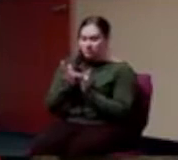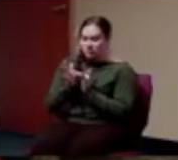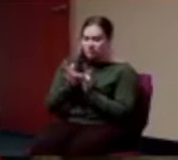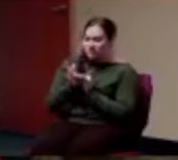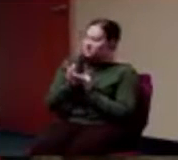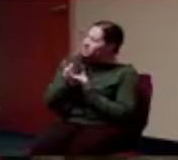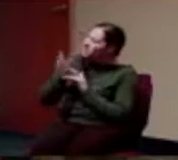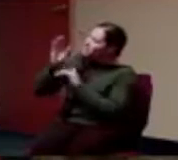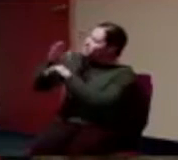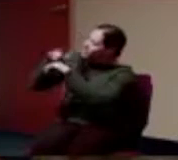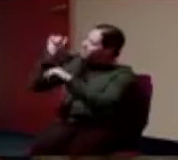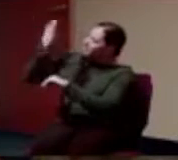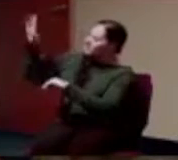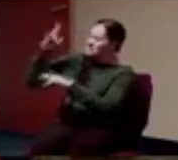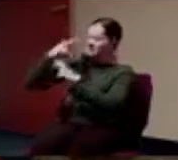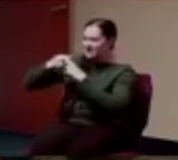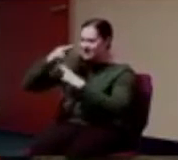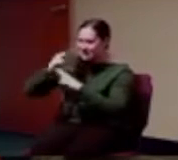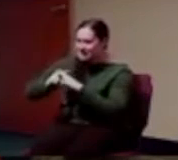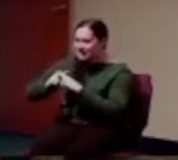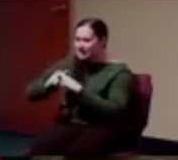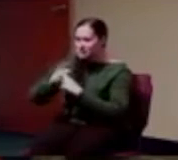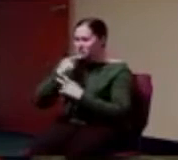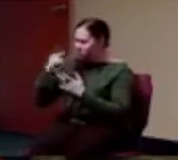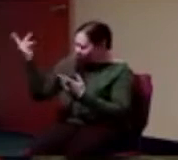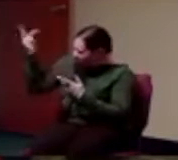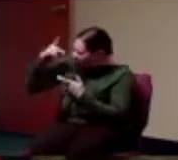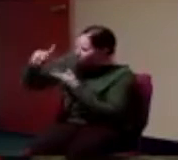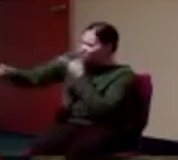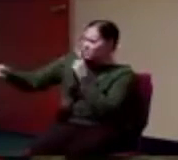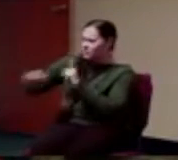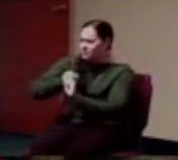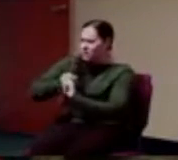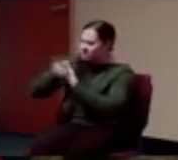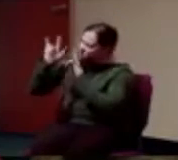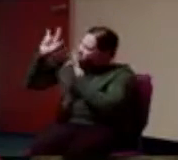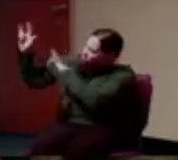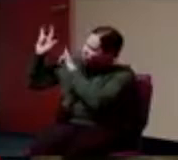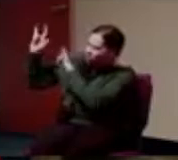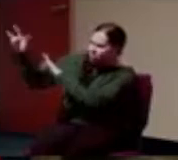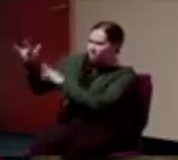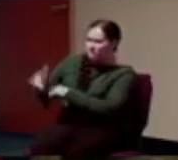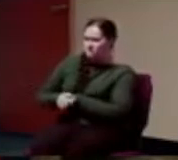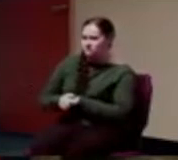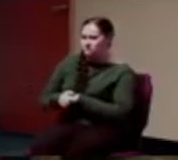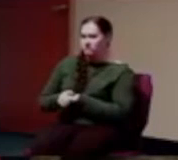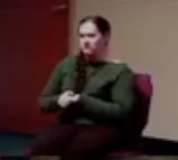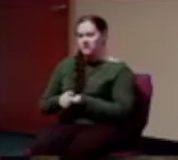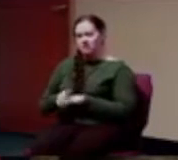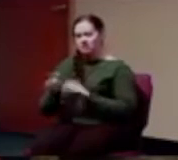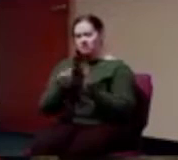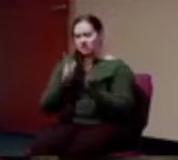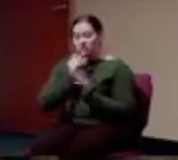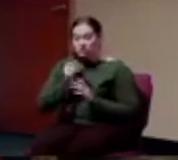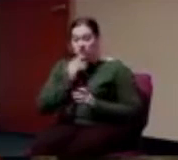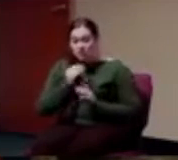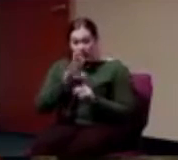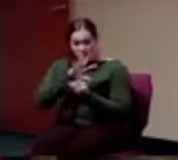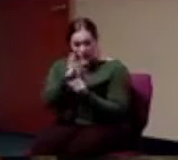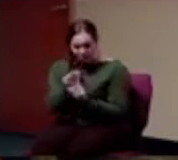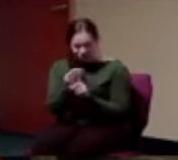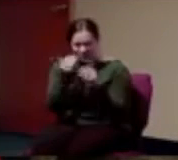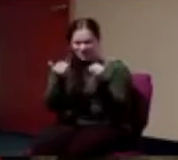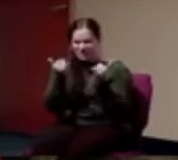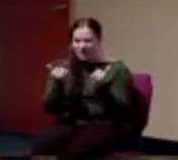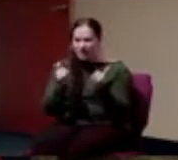He called him by name so he can have a friendship with him, so he can show love to him. Now, even in Jewish culture today, it's unheard of